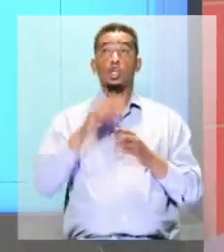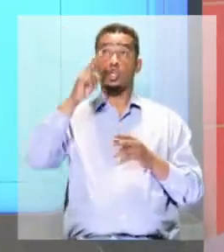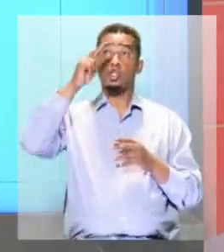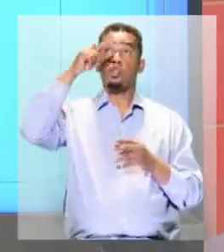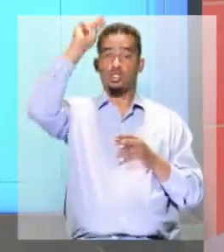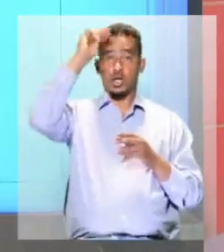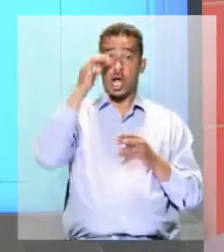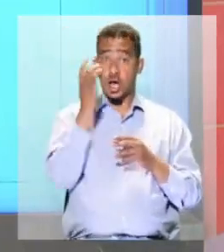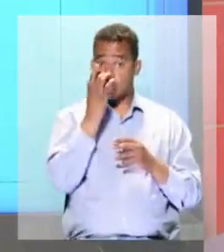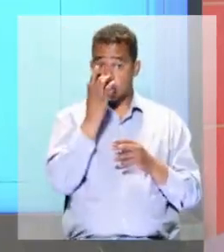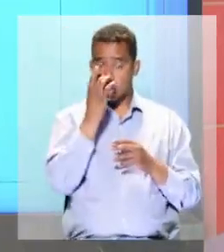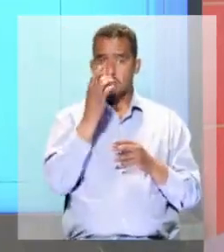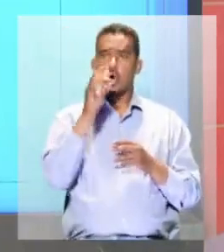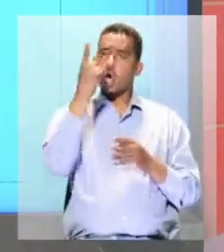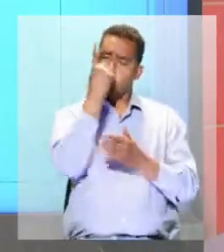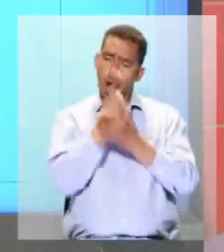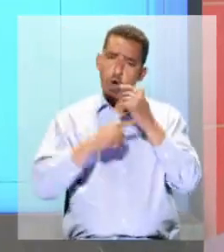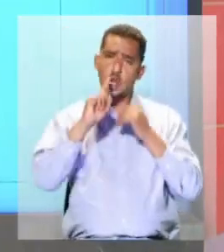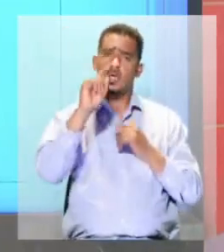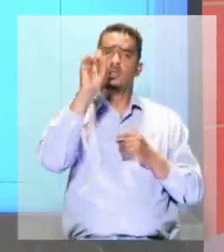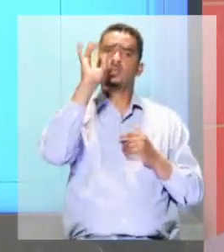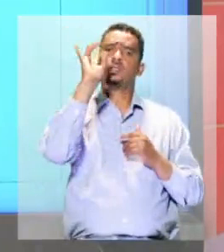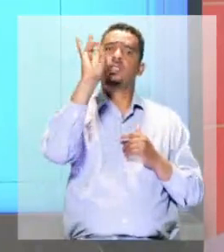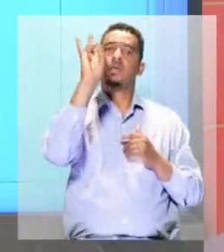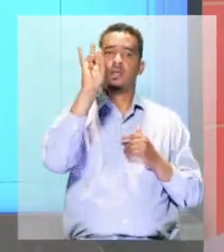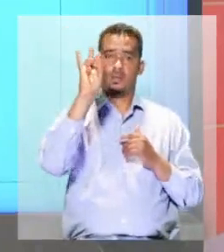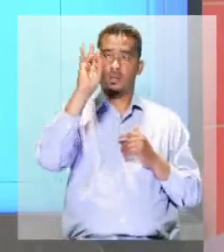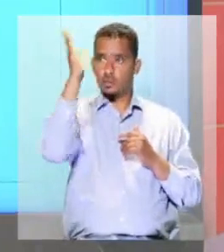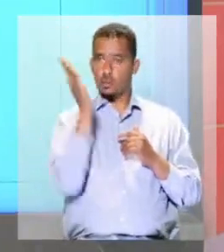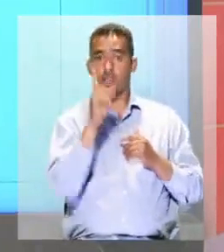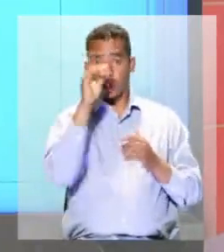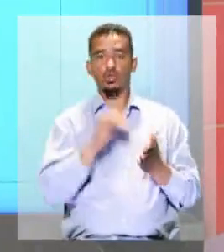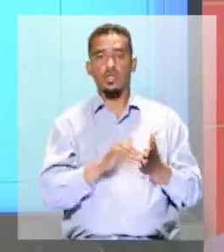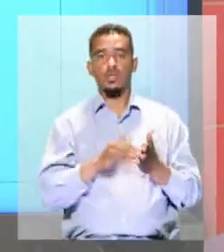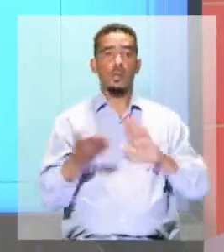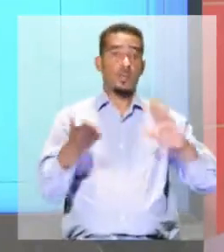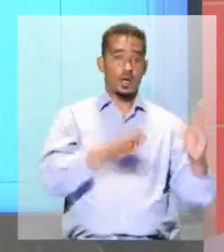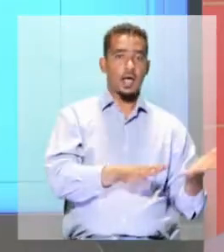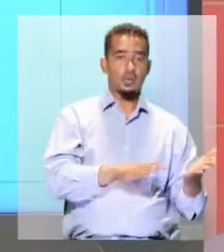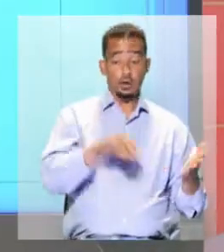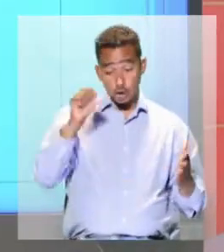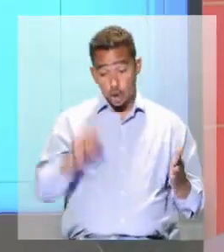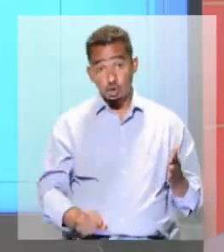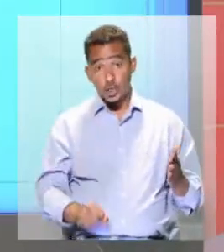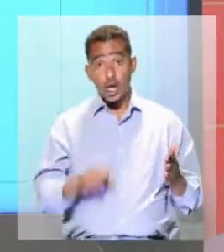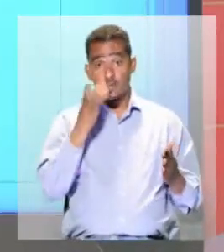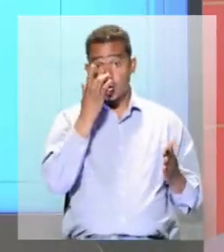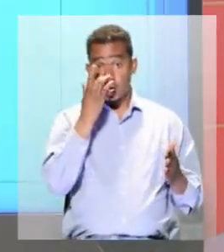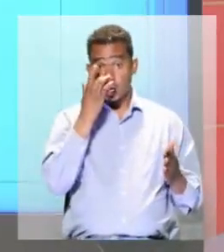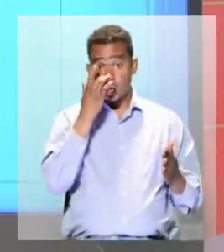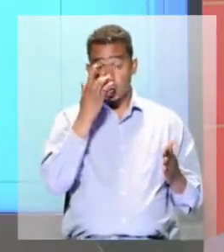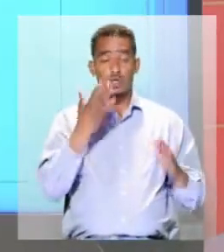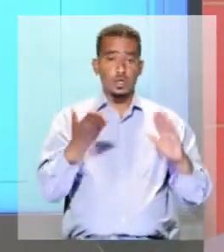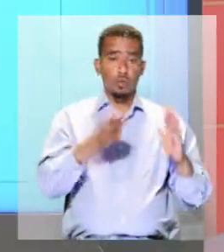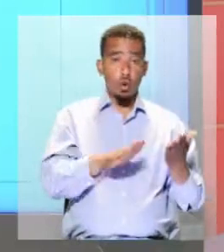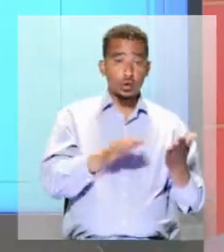Africa, only 7 days per 1,000 people. And in Southern Africa, mortality rate or crude